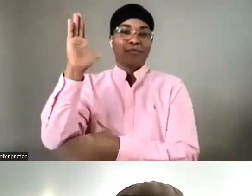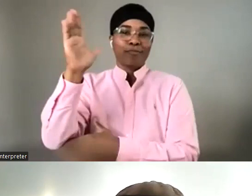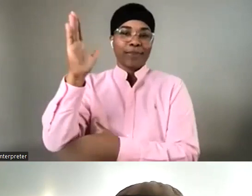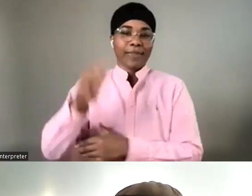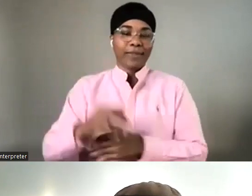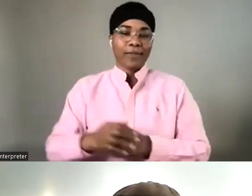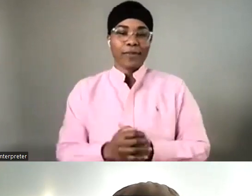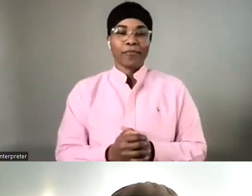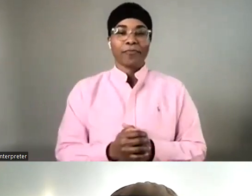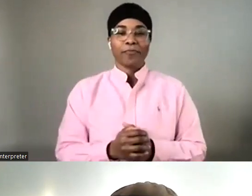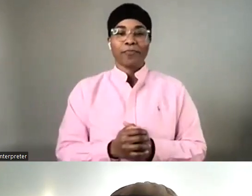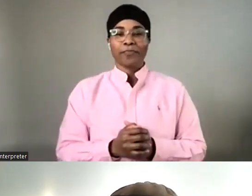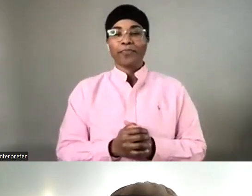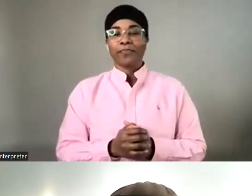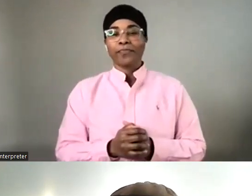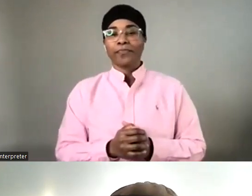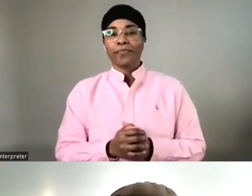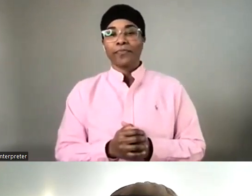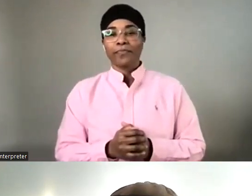and